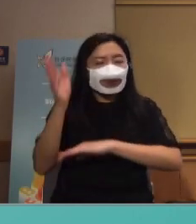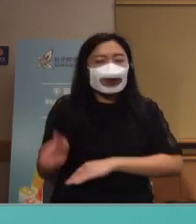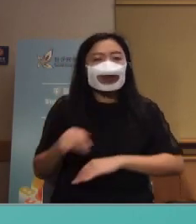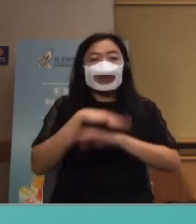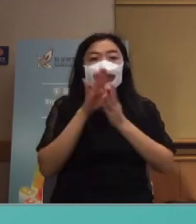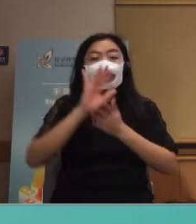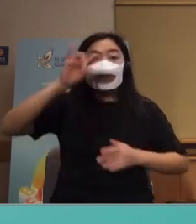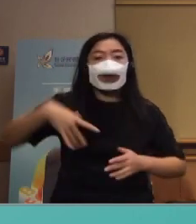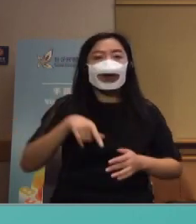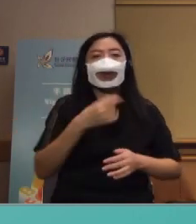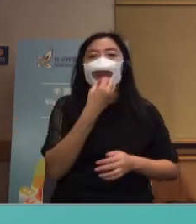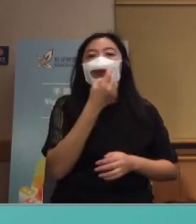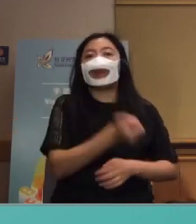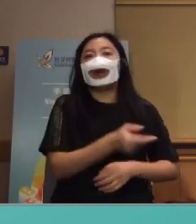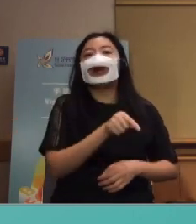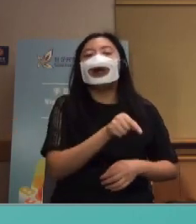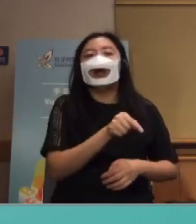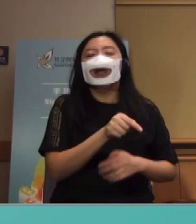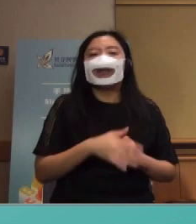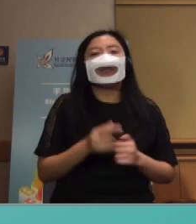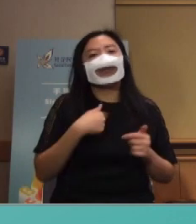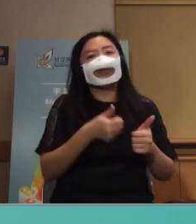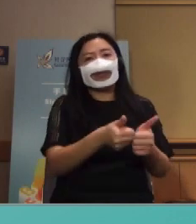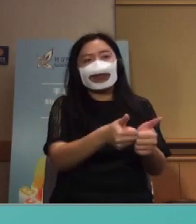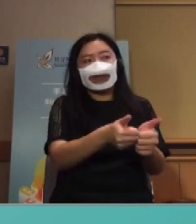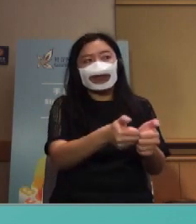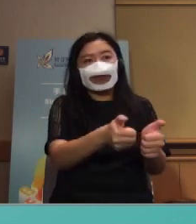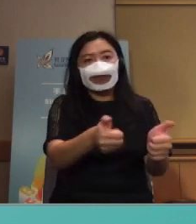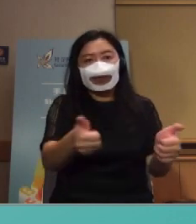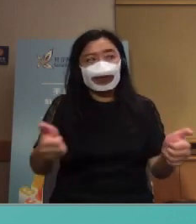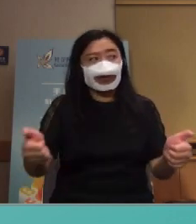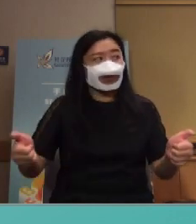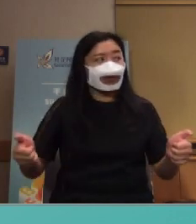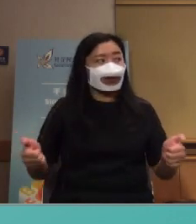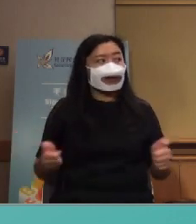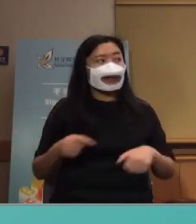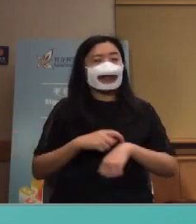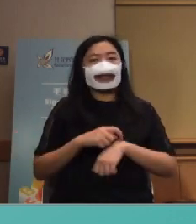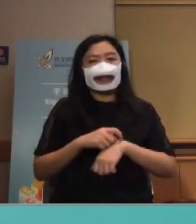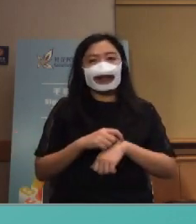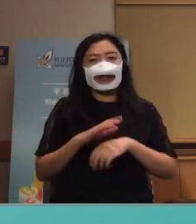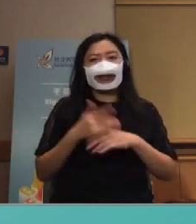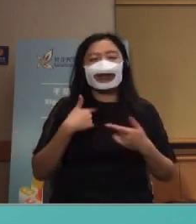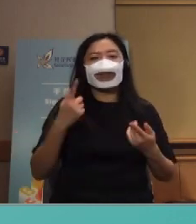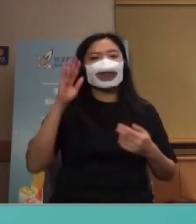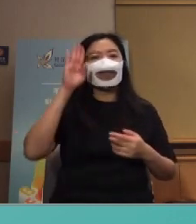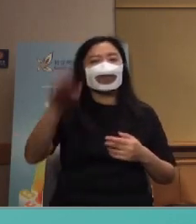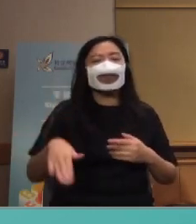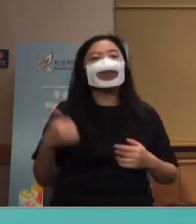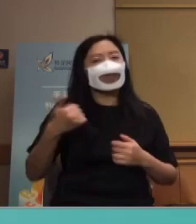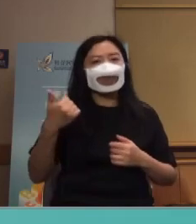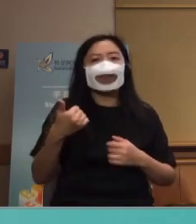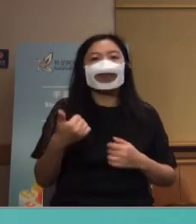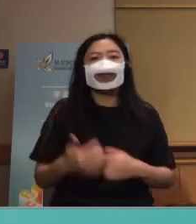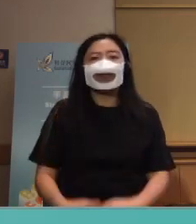really happy and grateful for everyone for their time. Let's build the future together. Other generic, positive things. So thanks, guys. Thanks for listening to me.